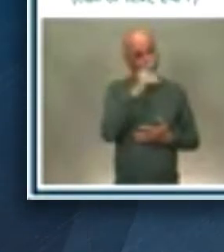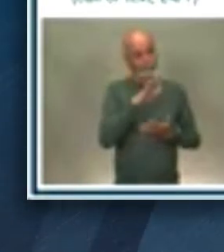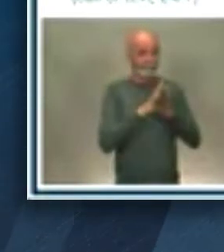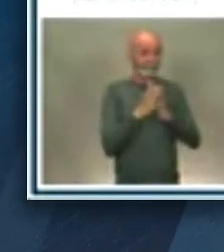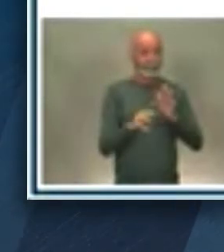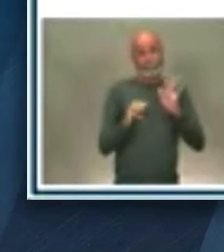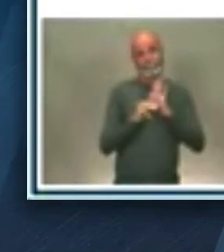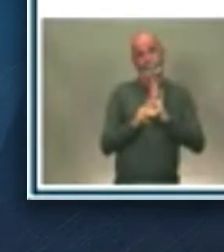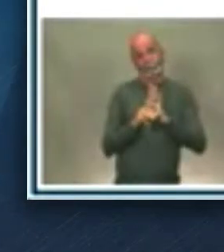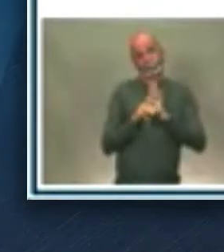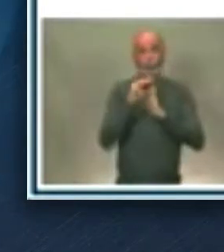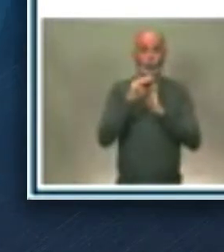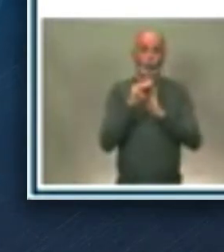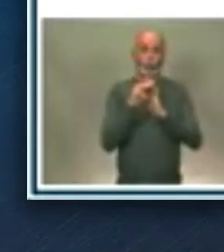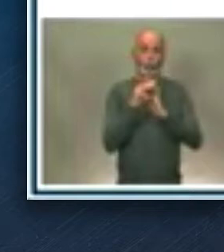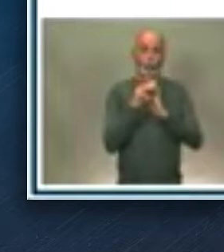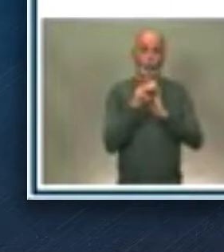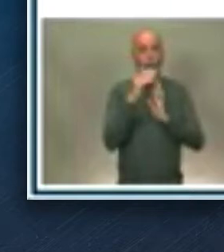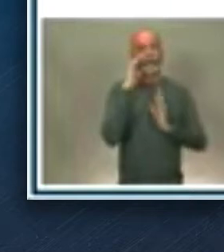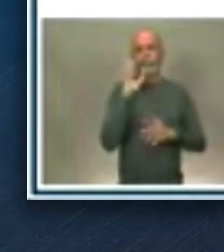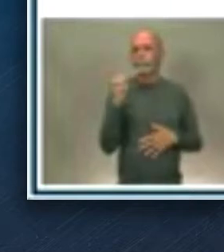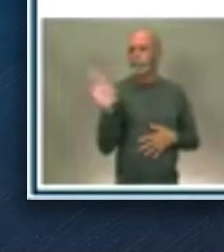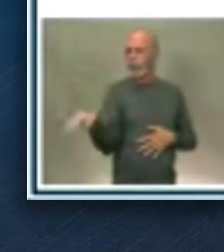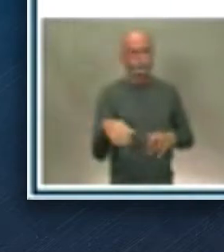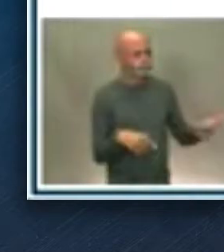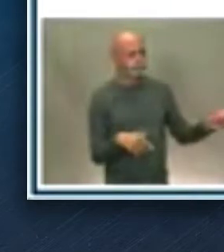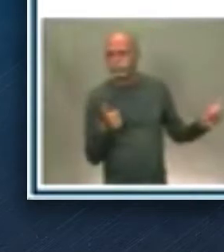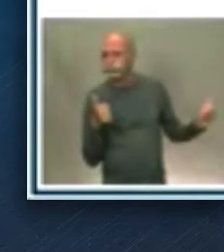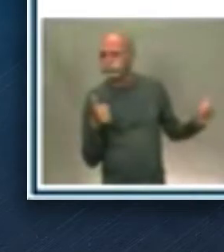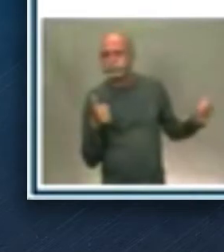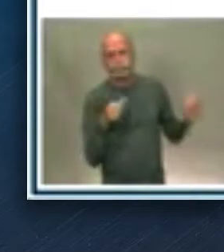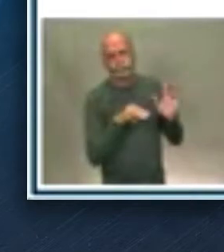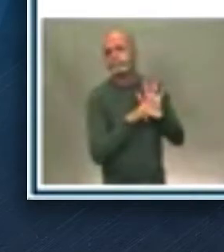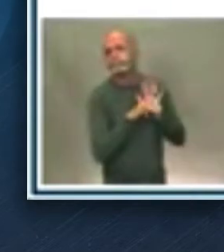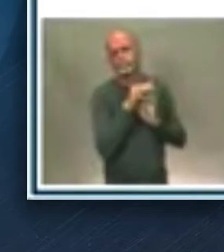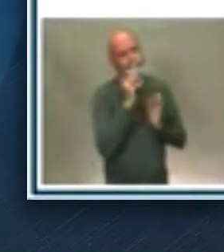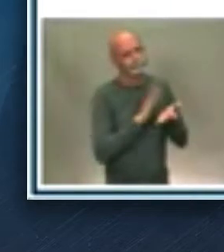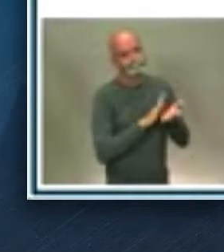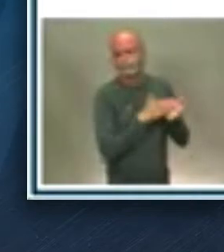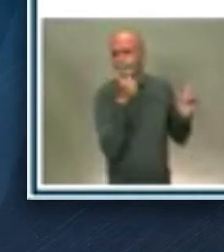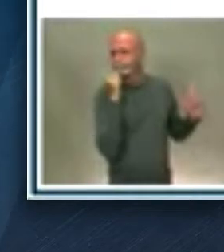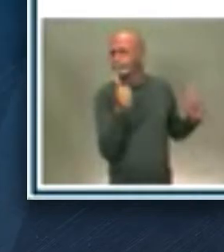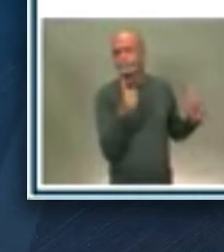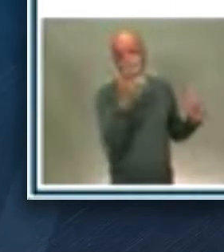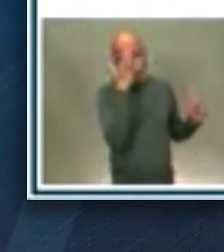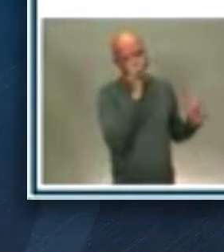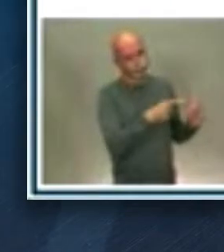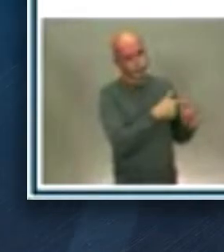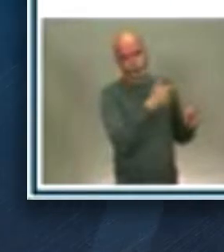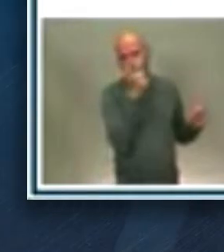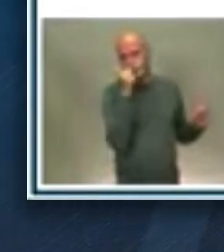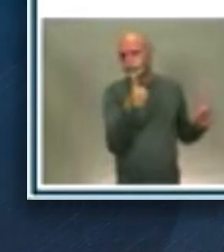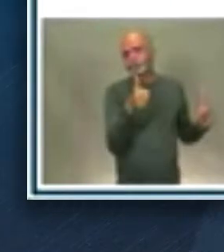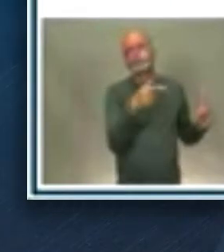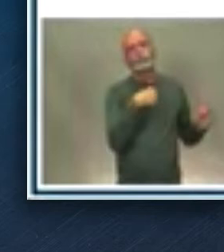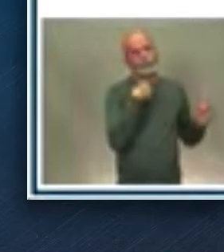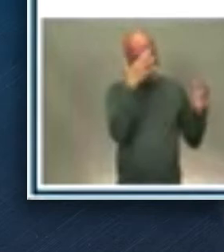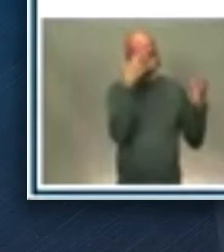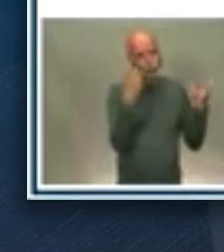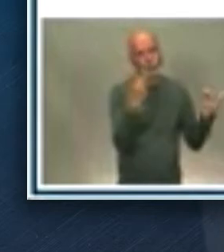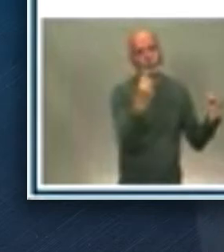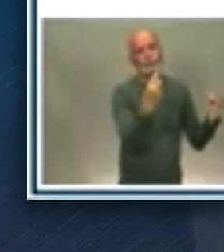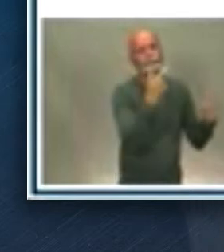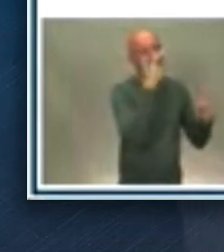healthcare provider, there's no specific age cutoff, but they have to be judged to be able mature enough to be able to understand